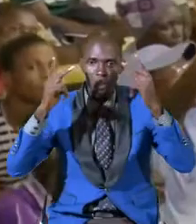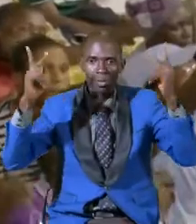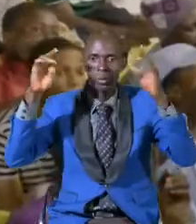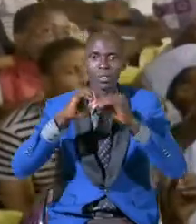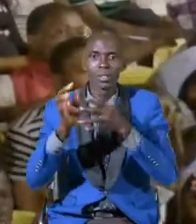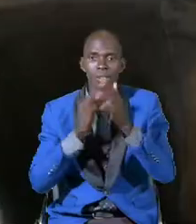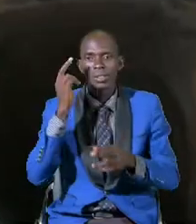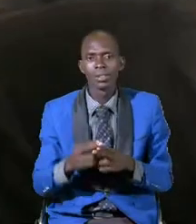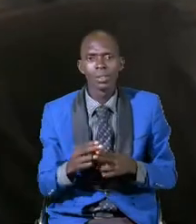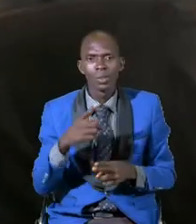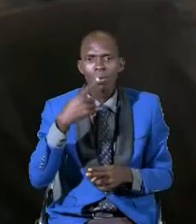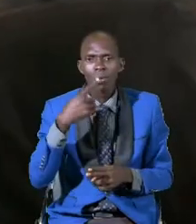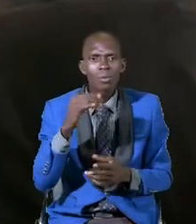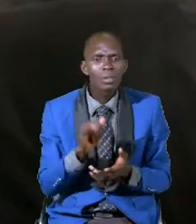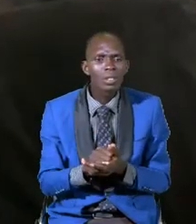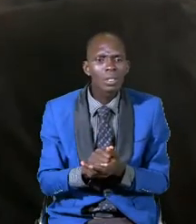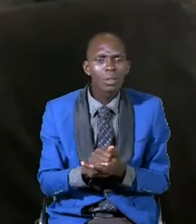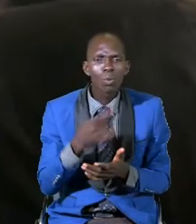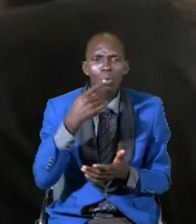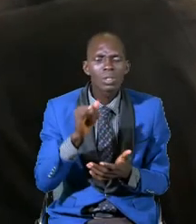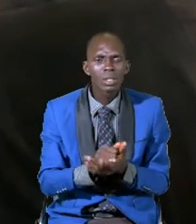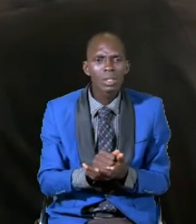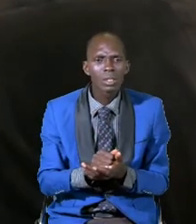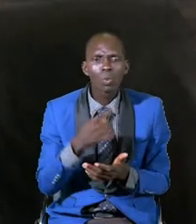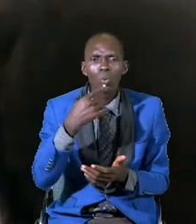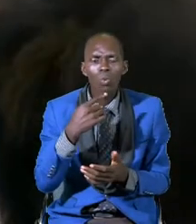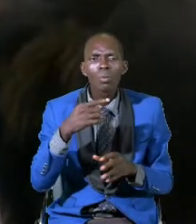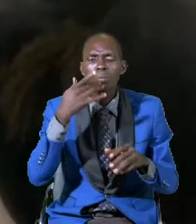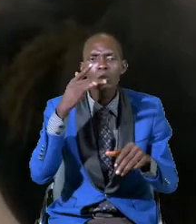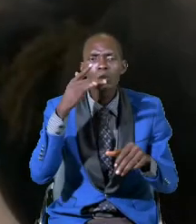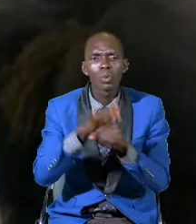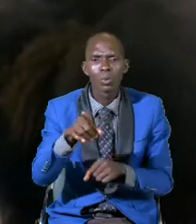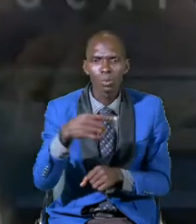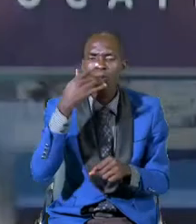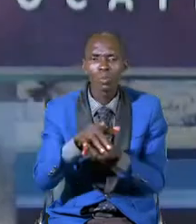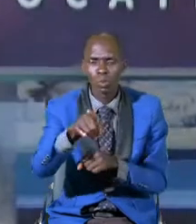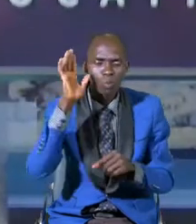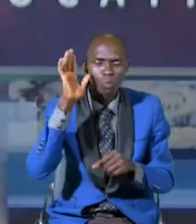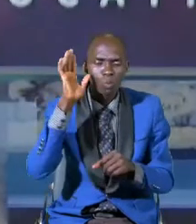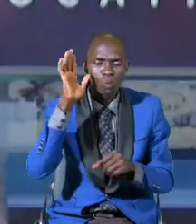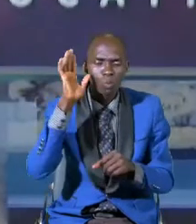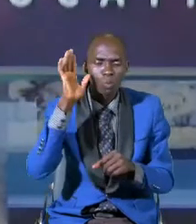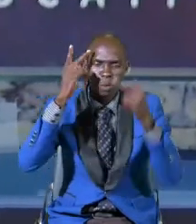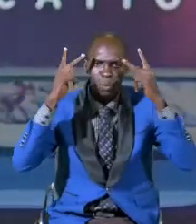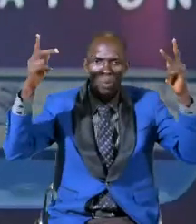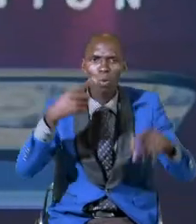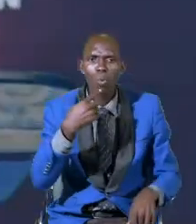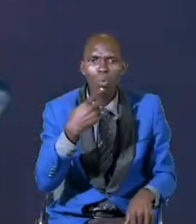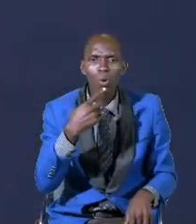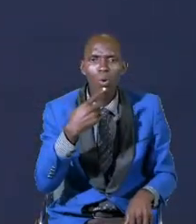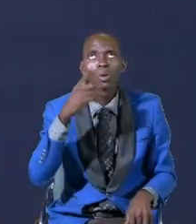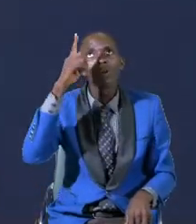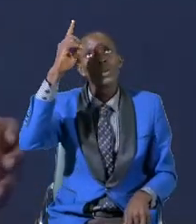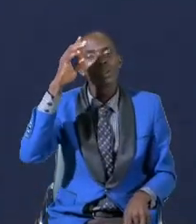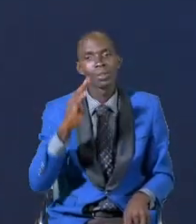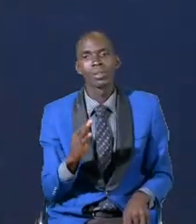Who said that? God said that you will prosper. I wake up in the morning